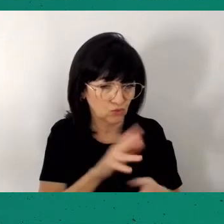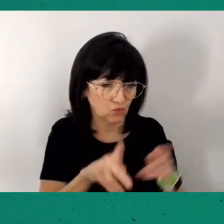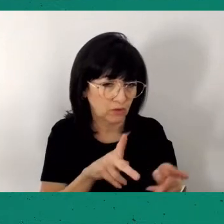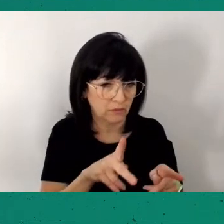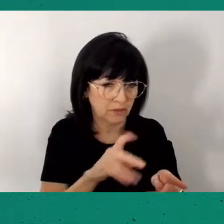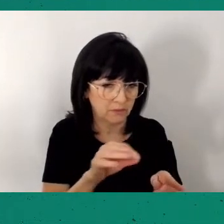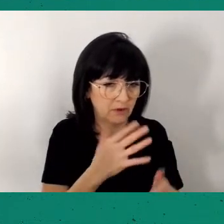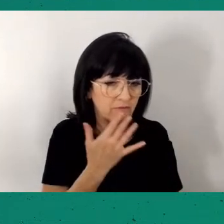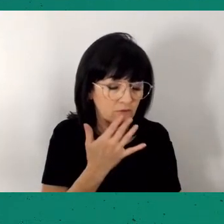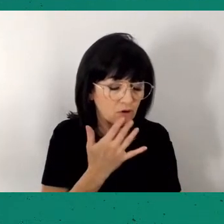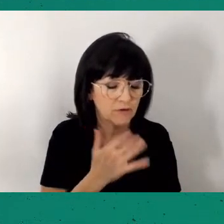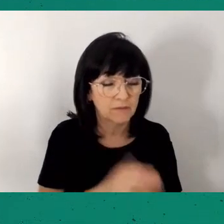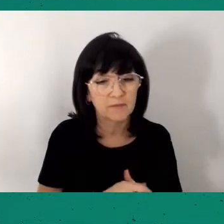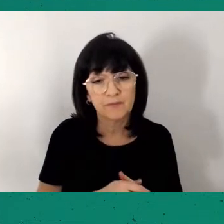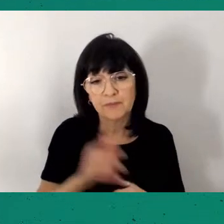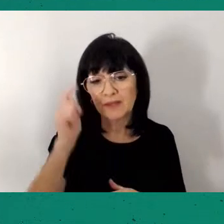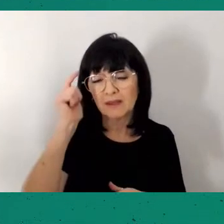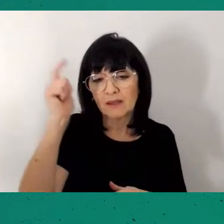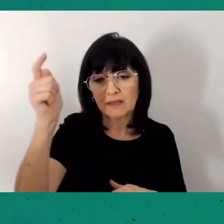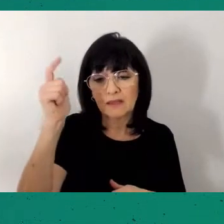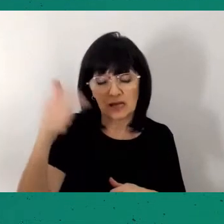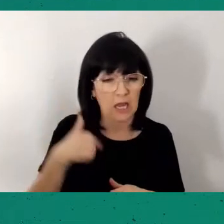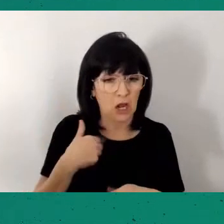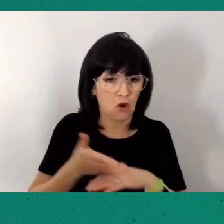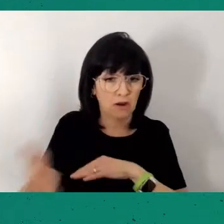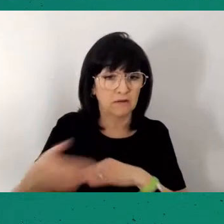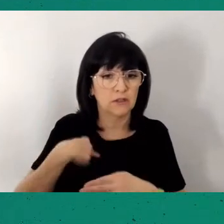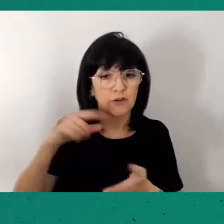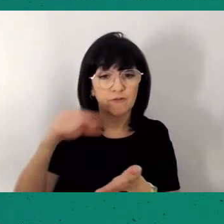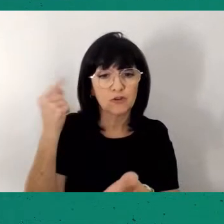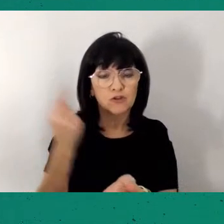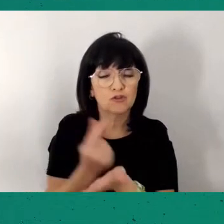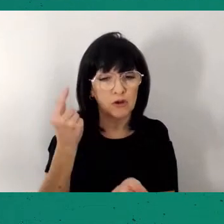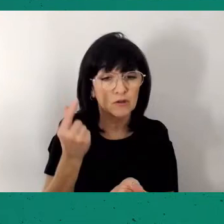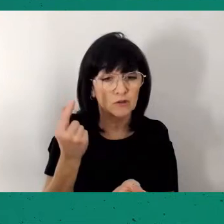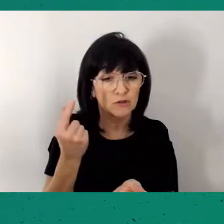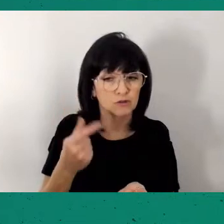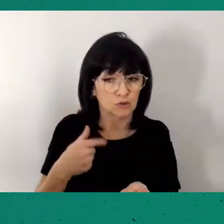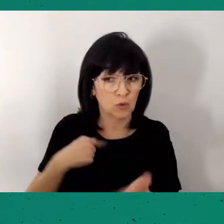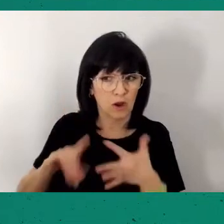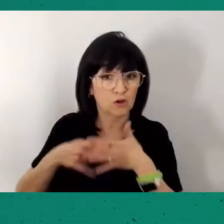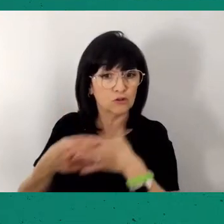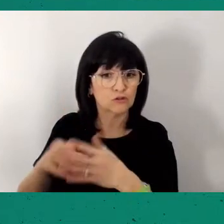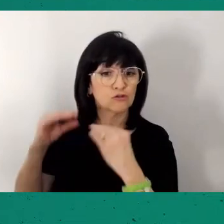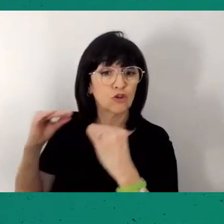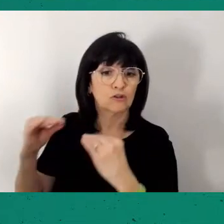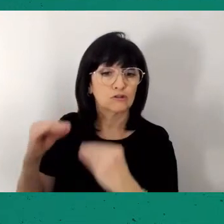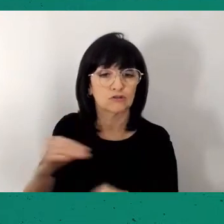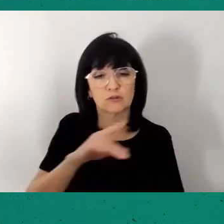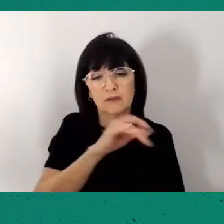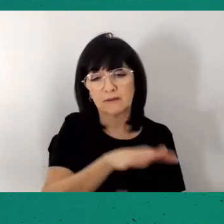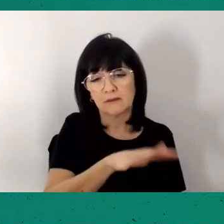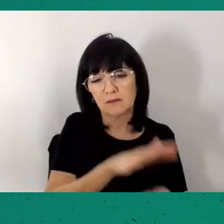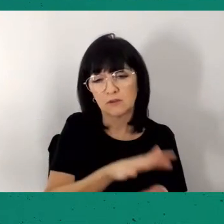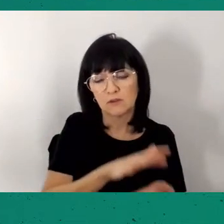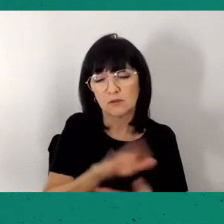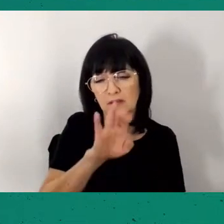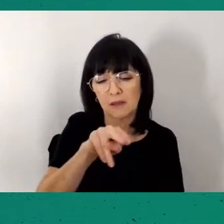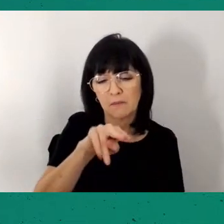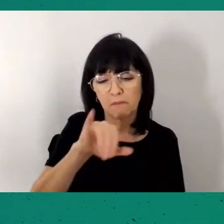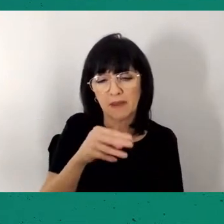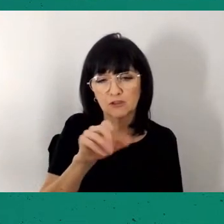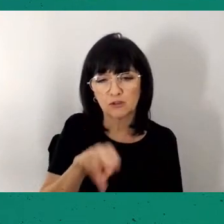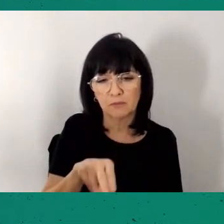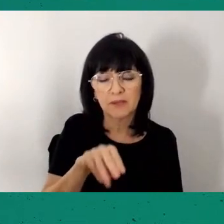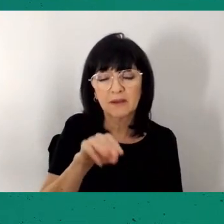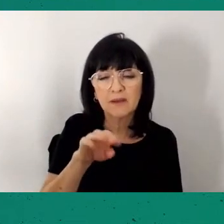was later, after I had graduated, actually I started teaching, was named Benjamin Banneker, who was